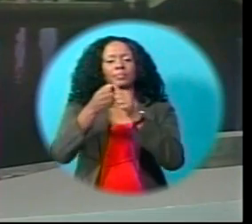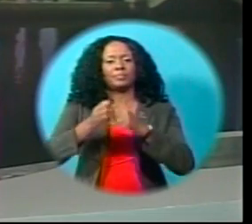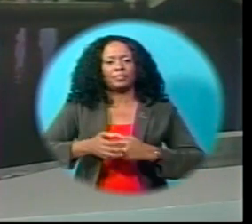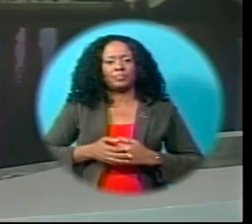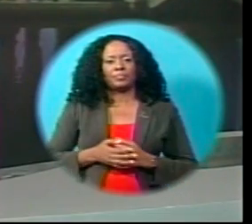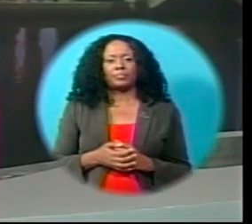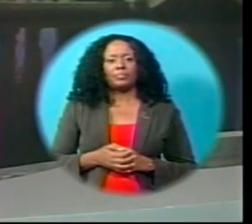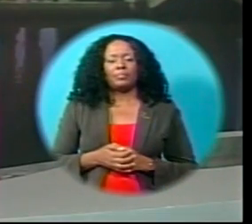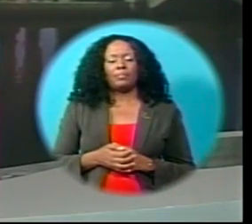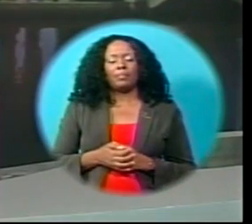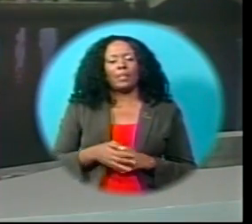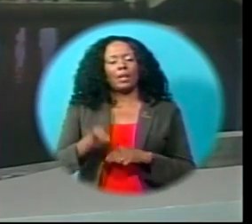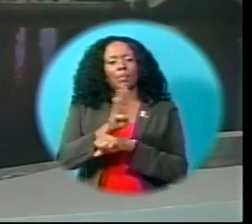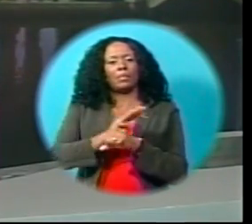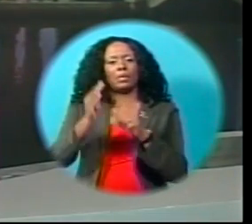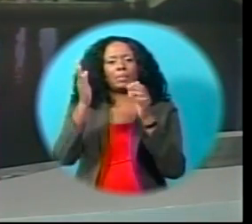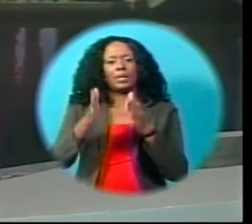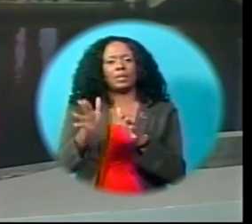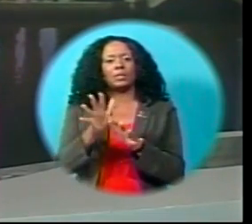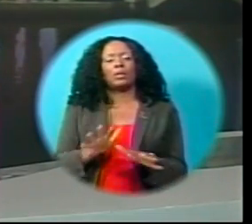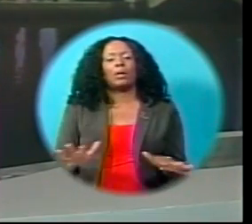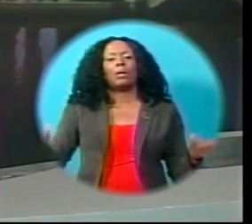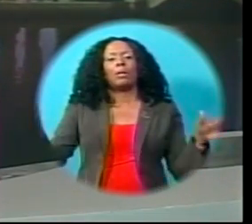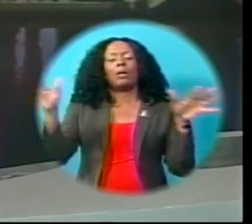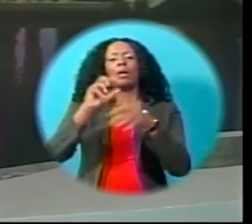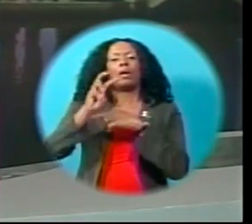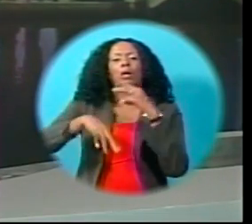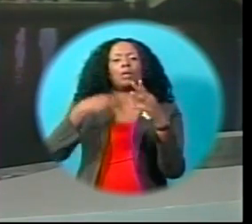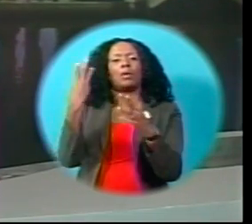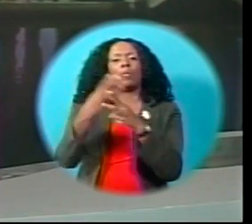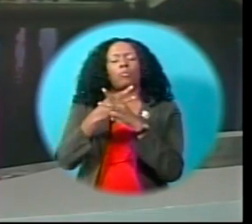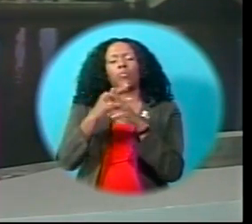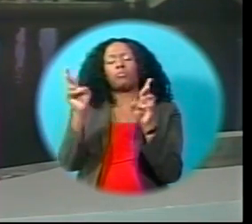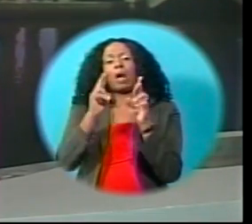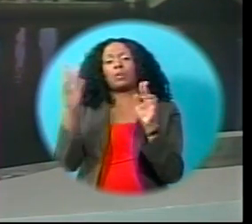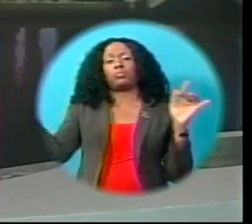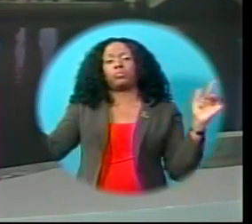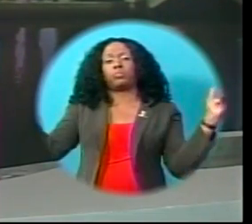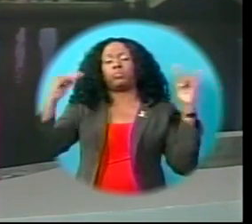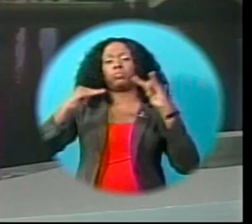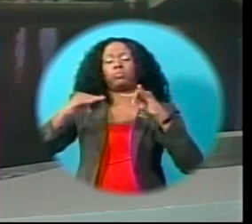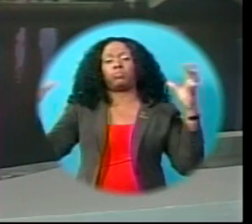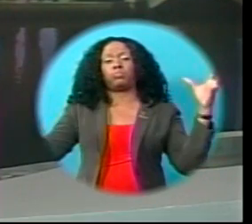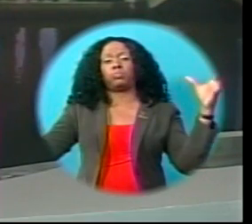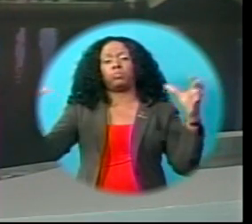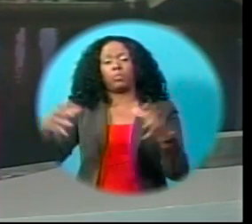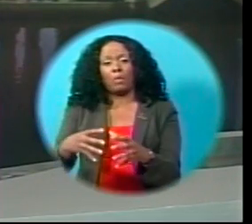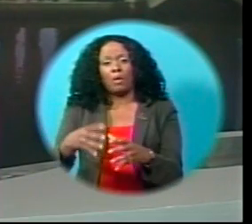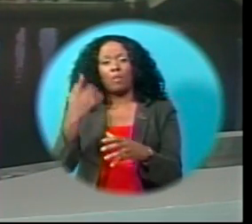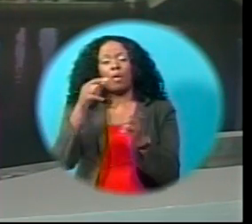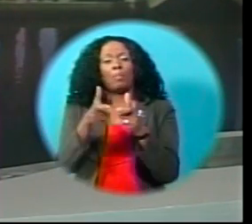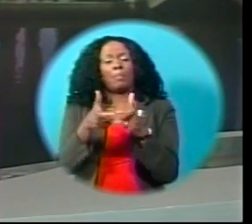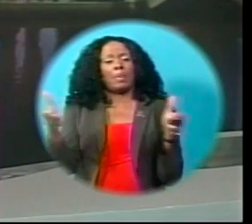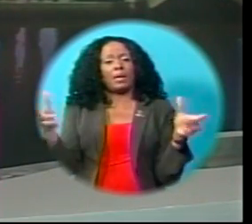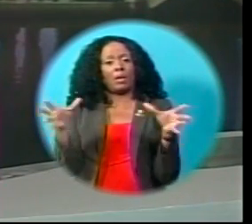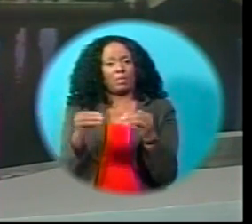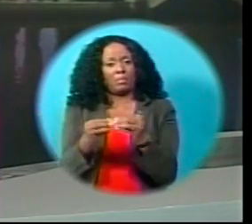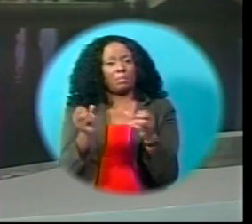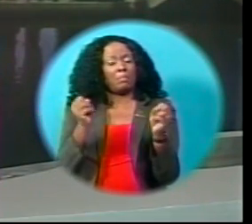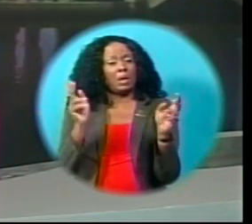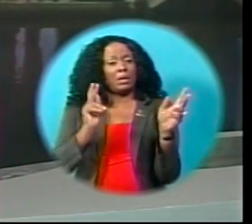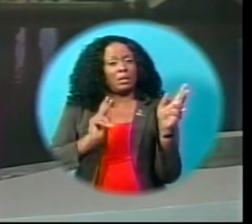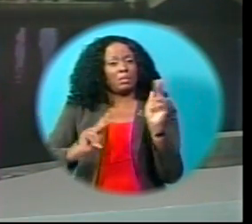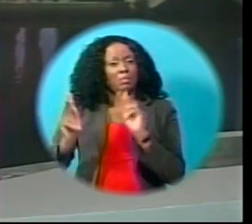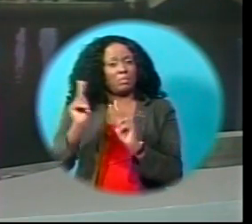Barbadians across the globe get ready to converge at home for a major conference, we're hearing that many of them would like to feel more like a part